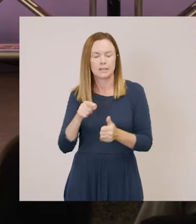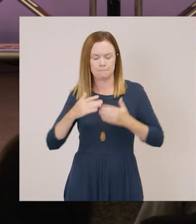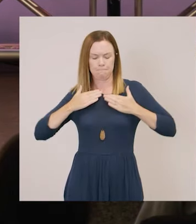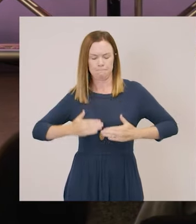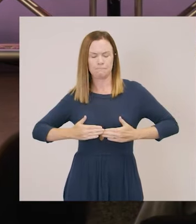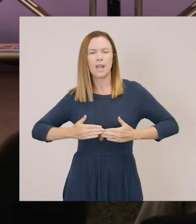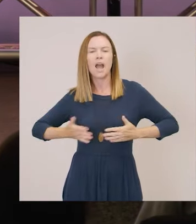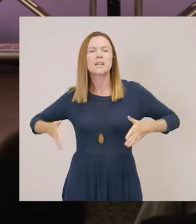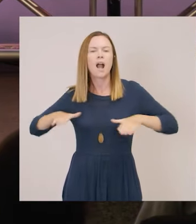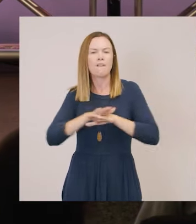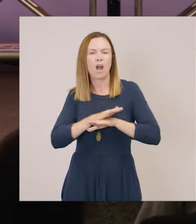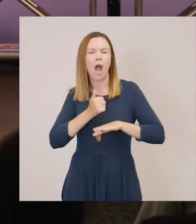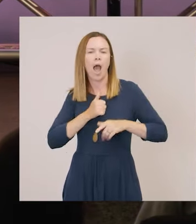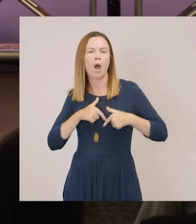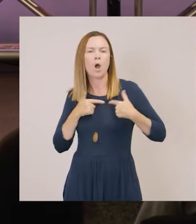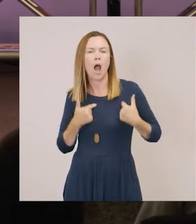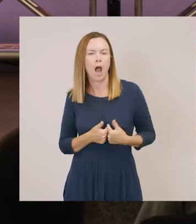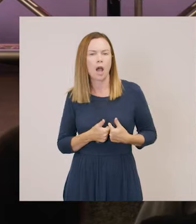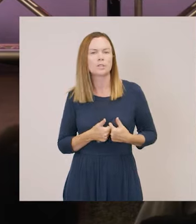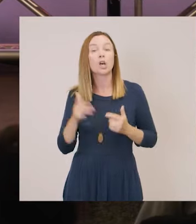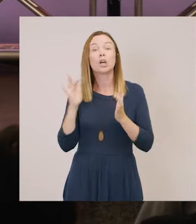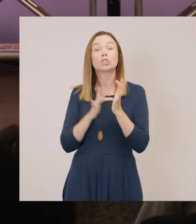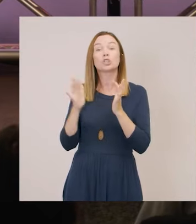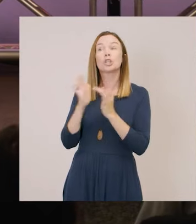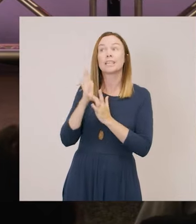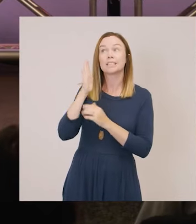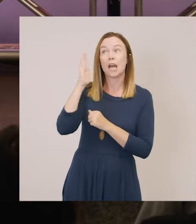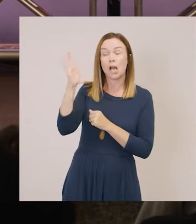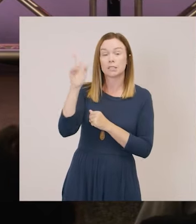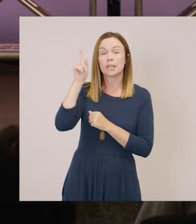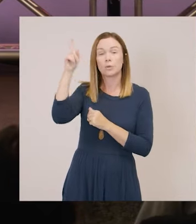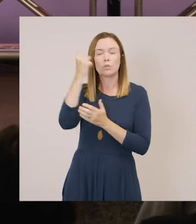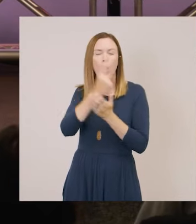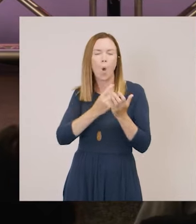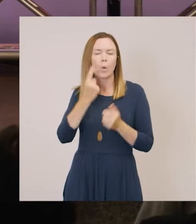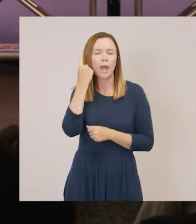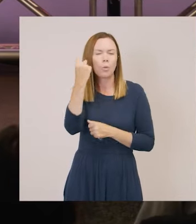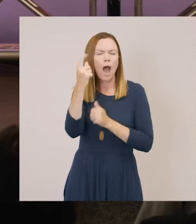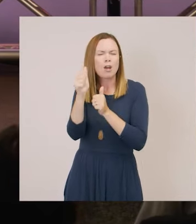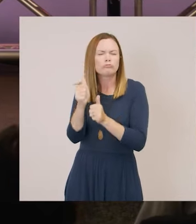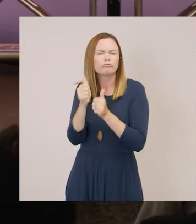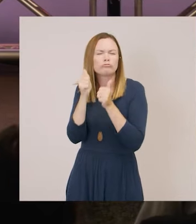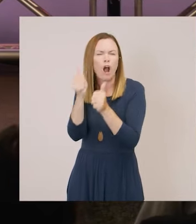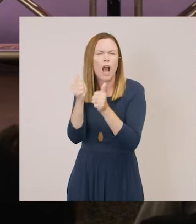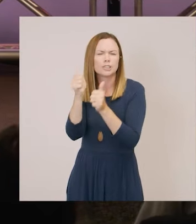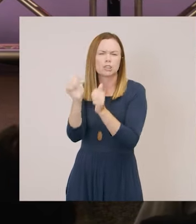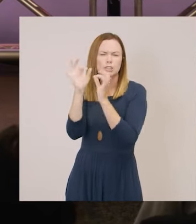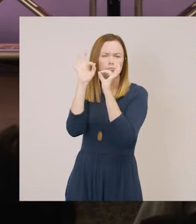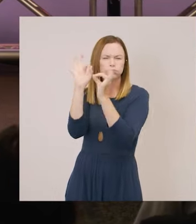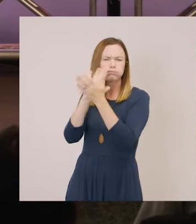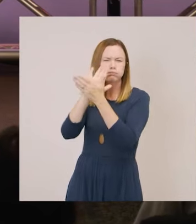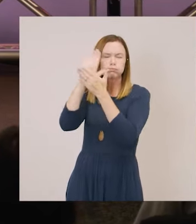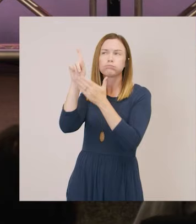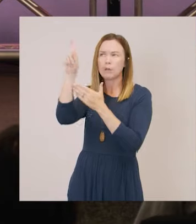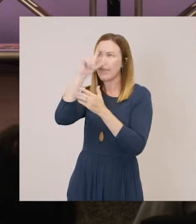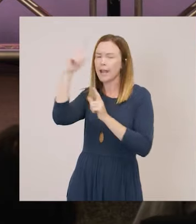It's a covering that goes over our heart. And Jesus was the only one righteous, able to stand before